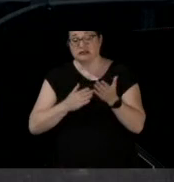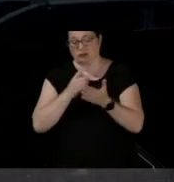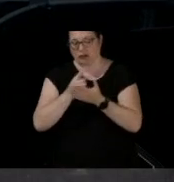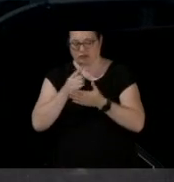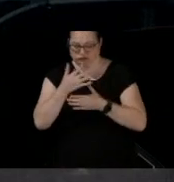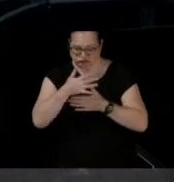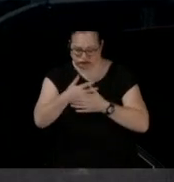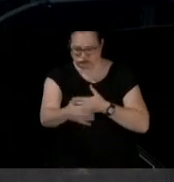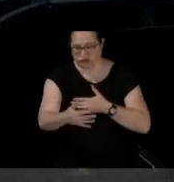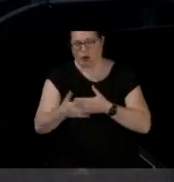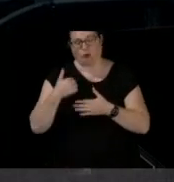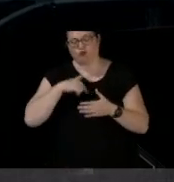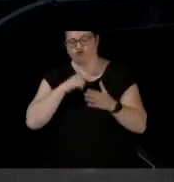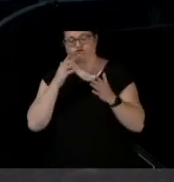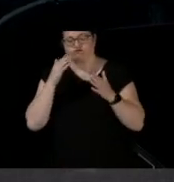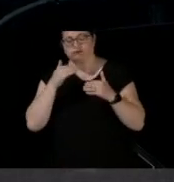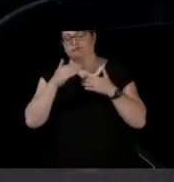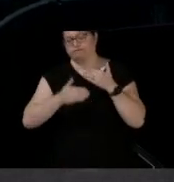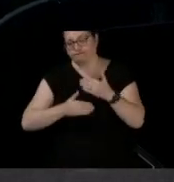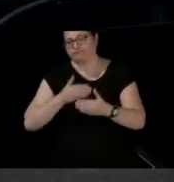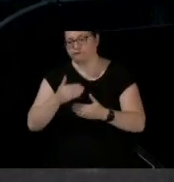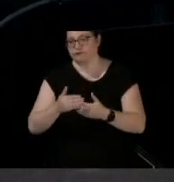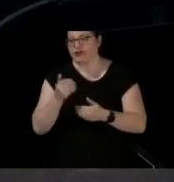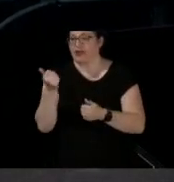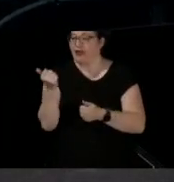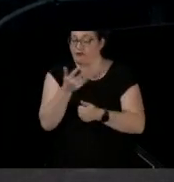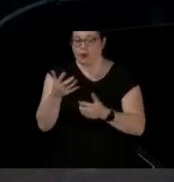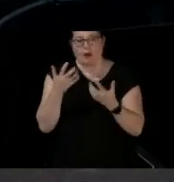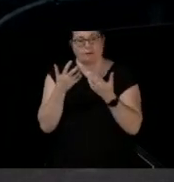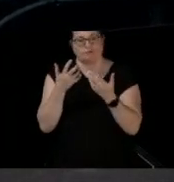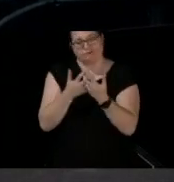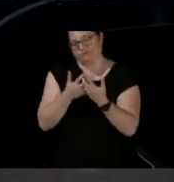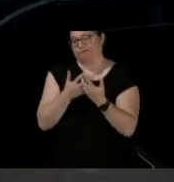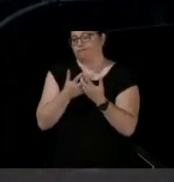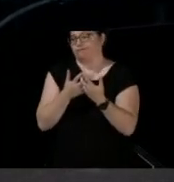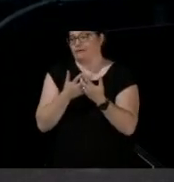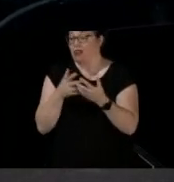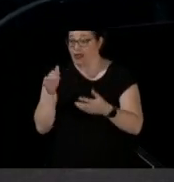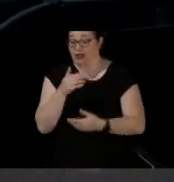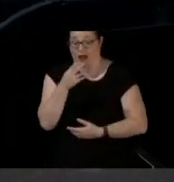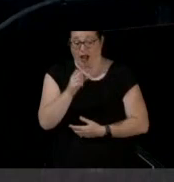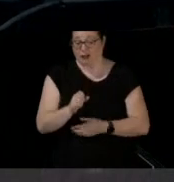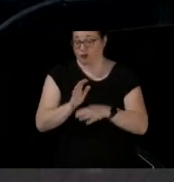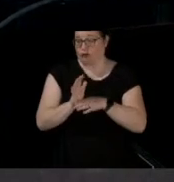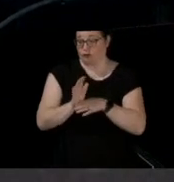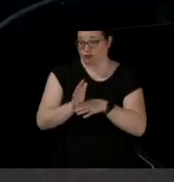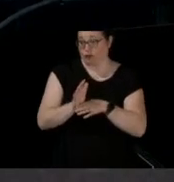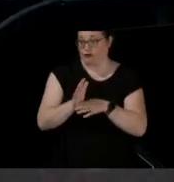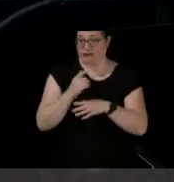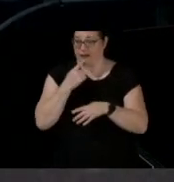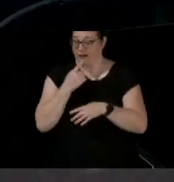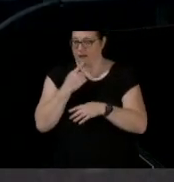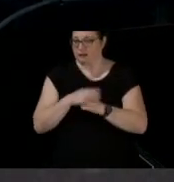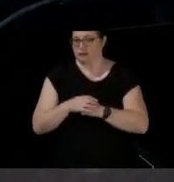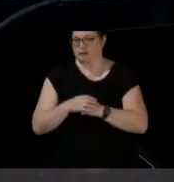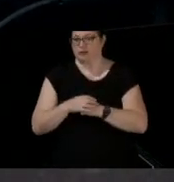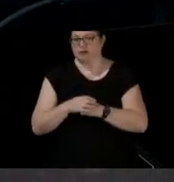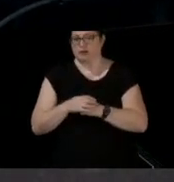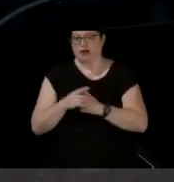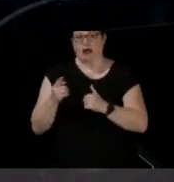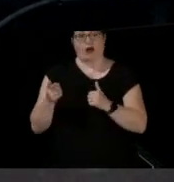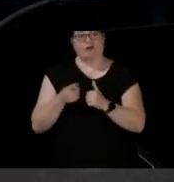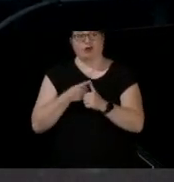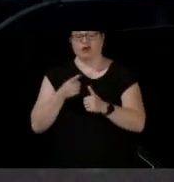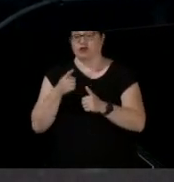all we had expected. Everyone seemed to fit somewhere, as High School Musical had promised. We flew through our first fall sports